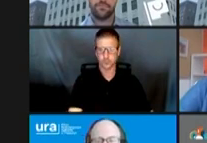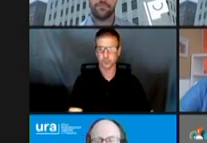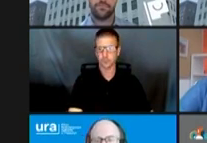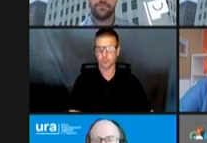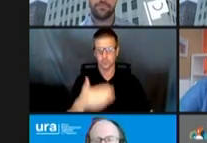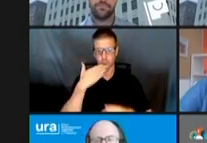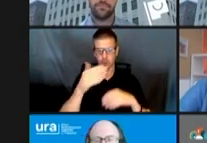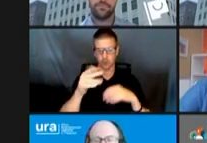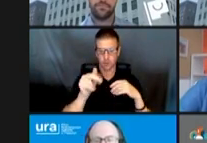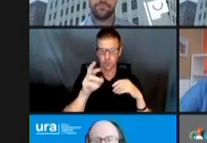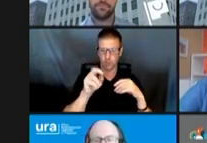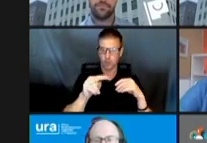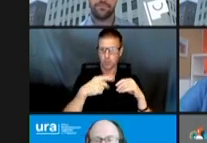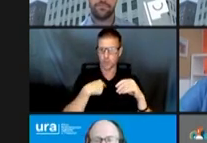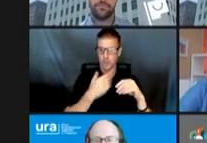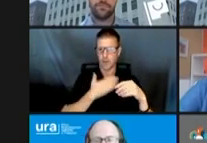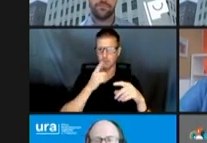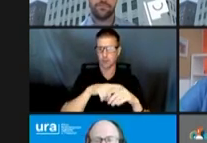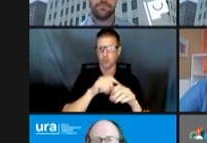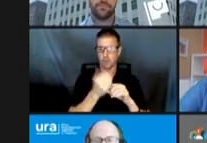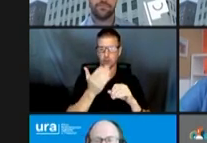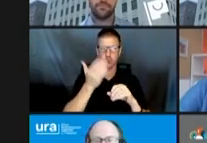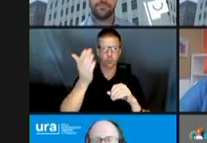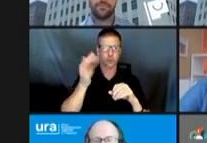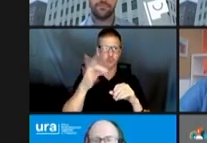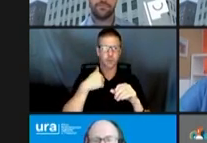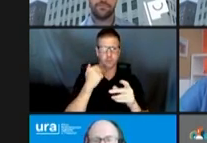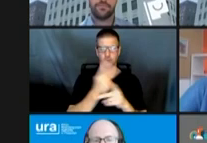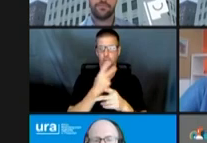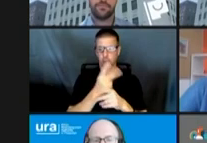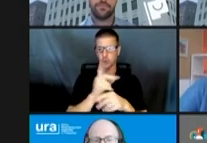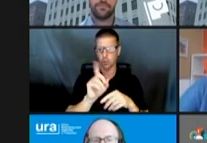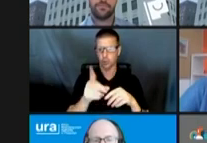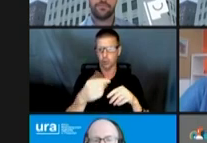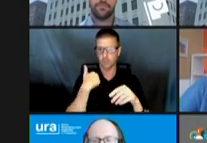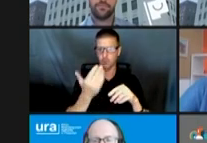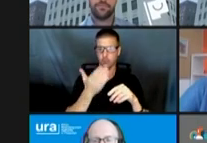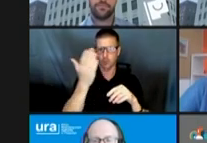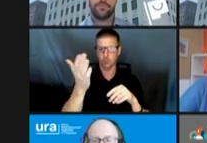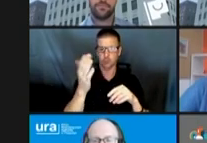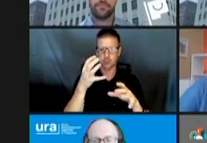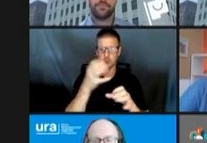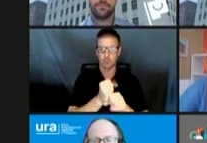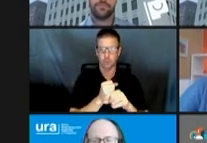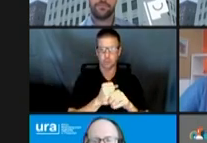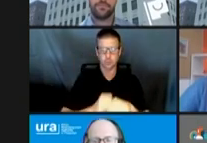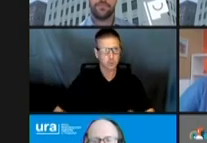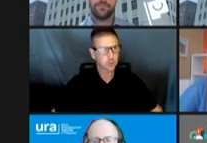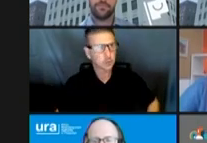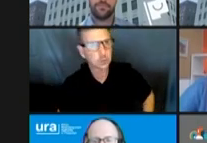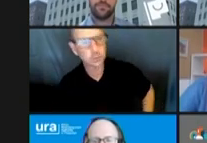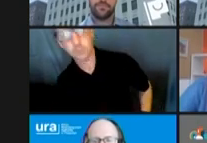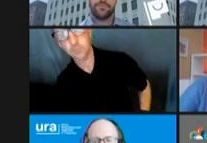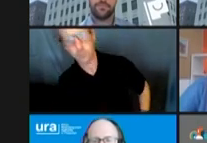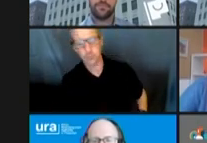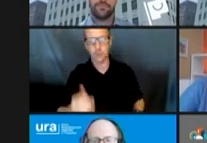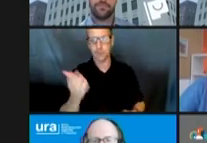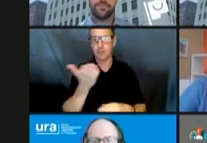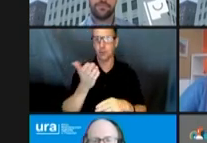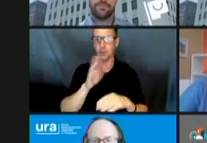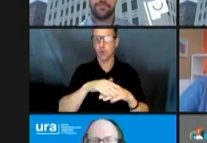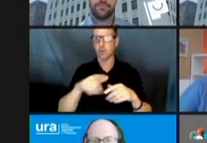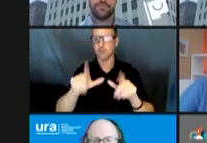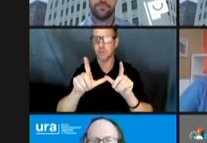Madam Chair, I'm happy to make the motion if I can figure out where you have the motion summarized. It's here on the